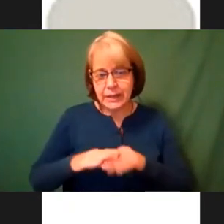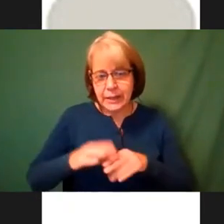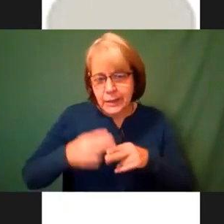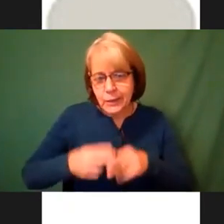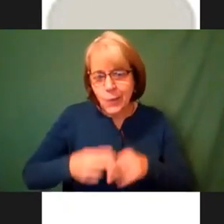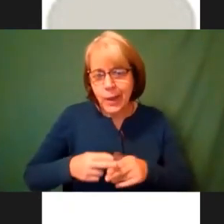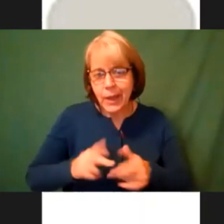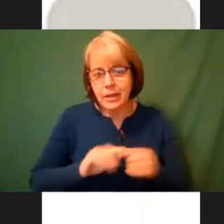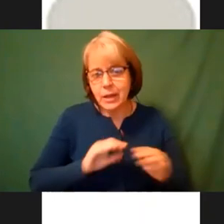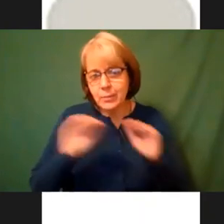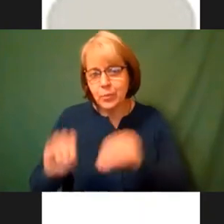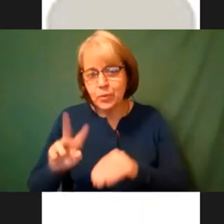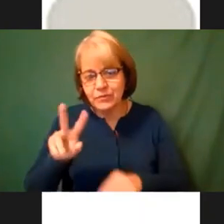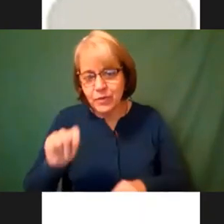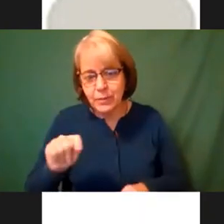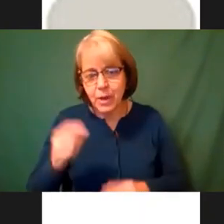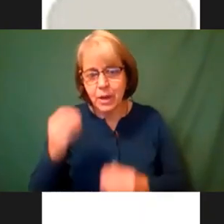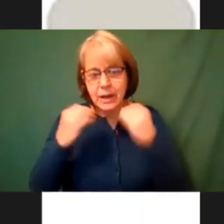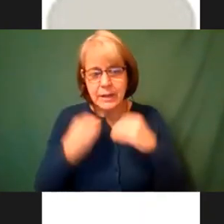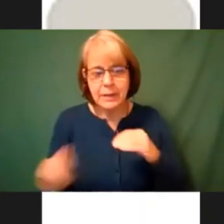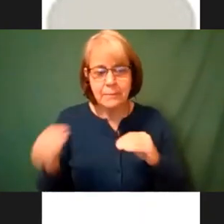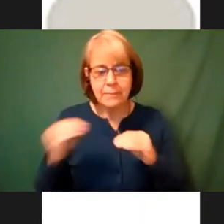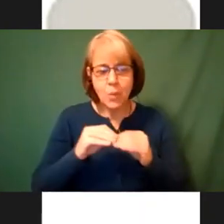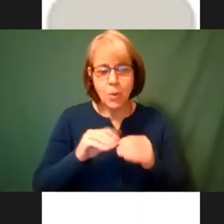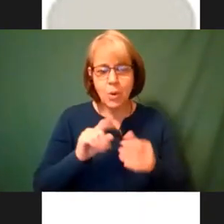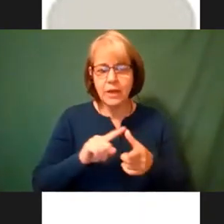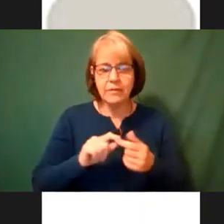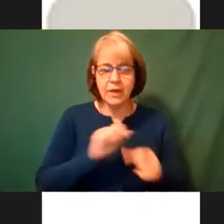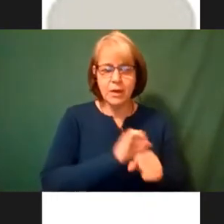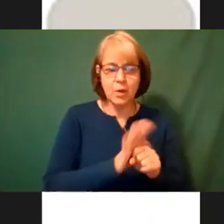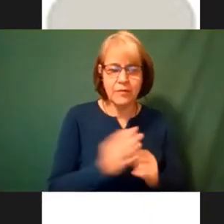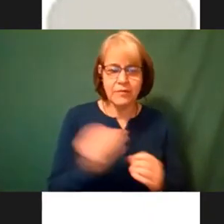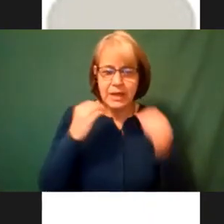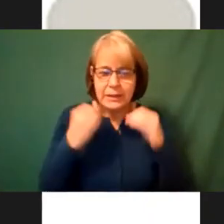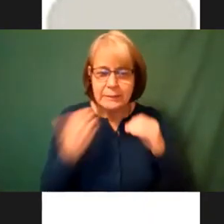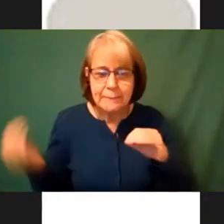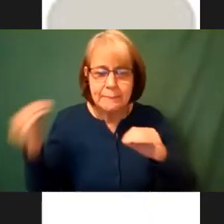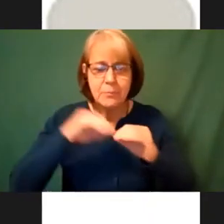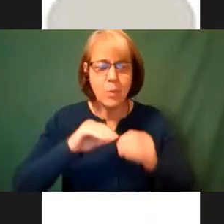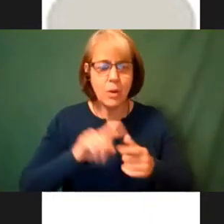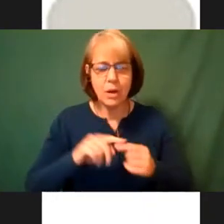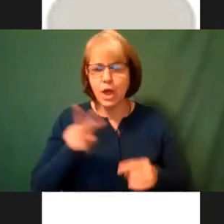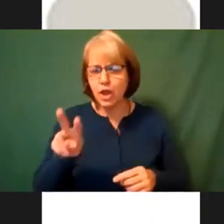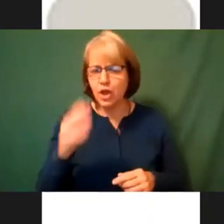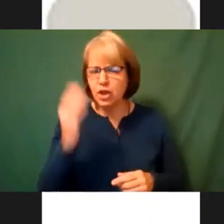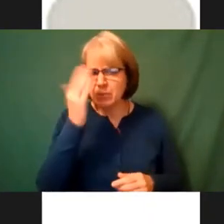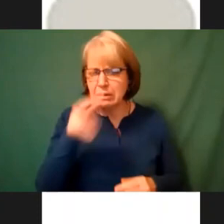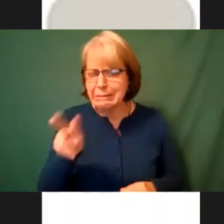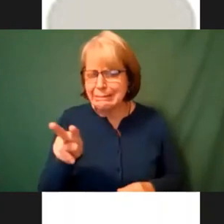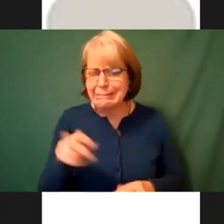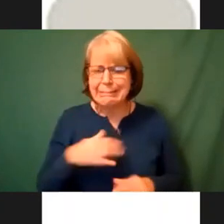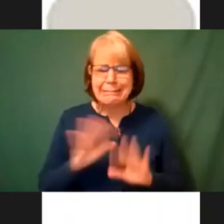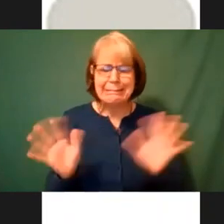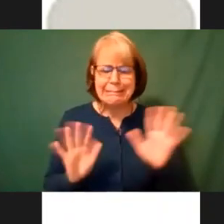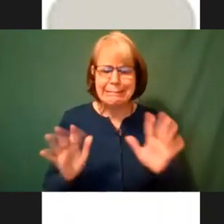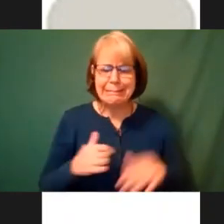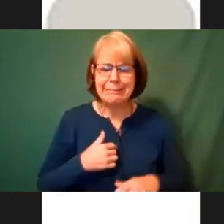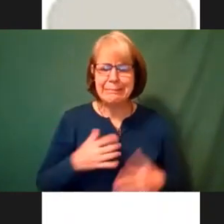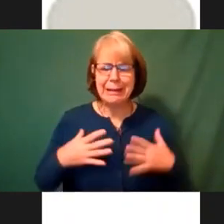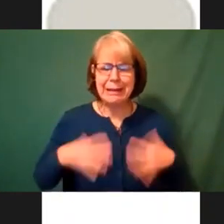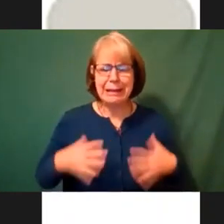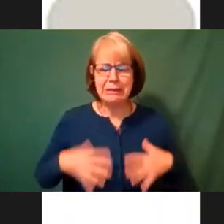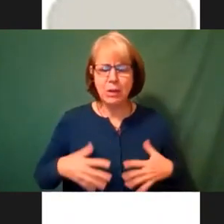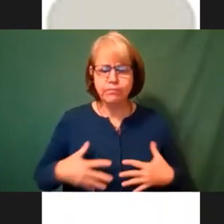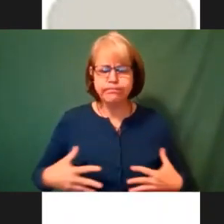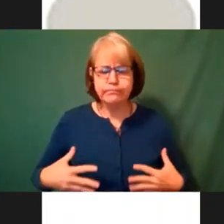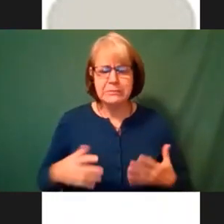to Vermont, it was winter, I was eating more. Then it was COVID, then I was eating more. And I kept looking in the mirror trying to deny the fact your clothes don't fit in quite